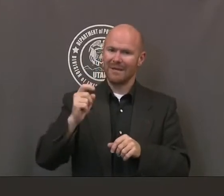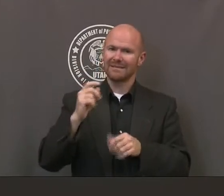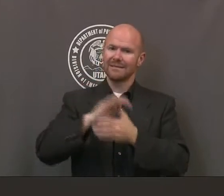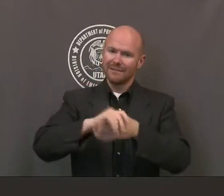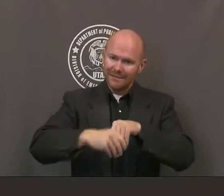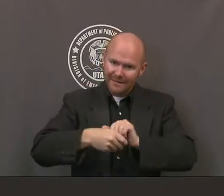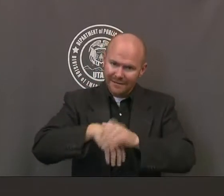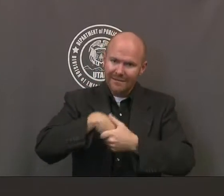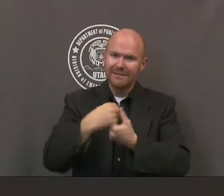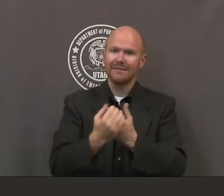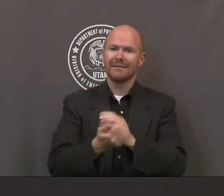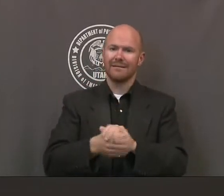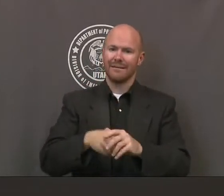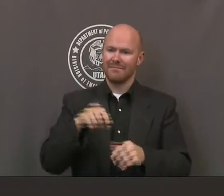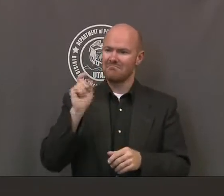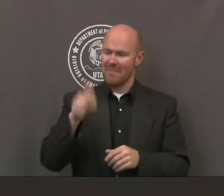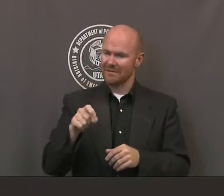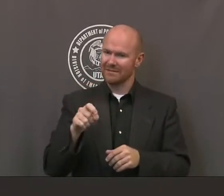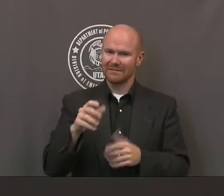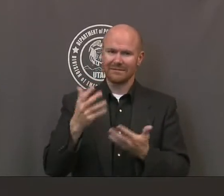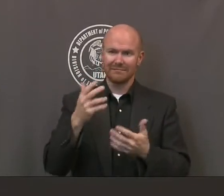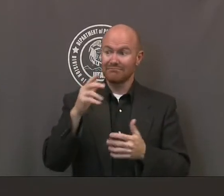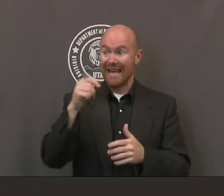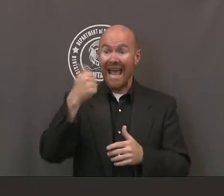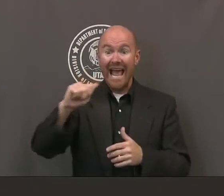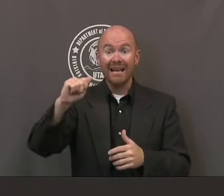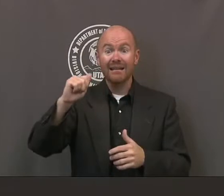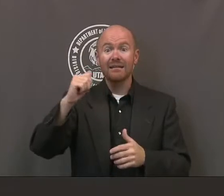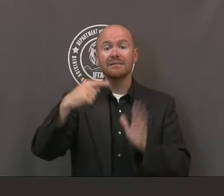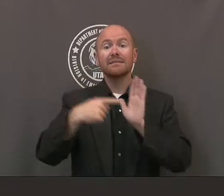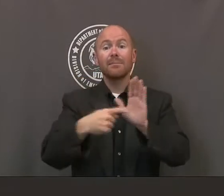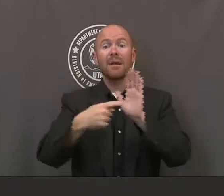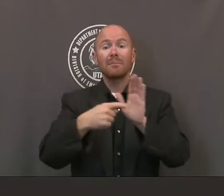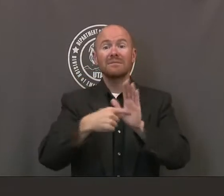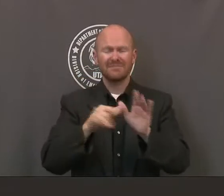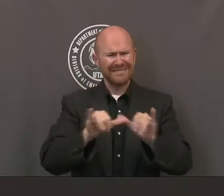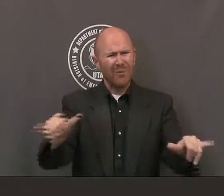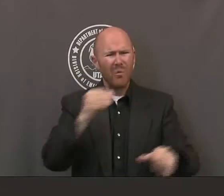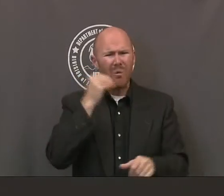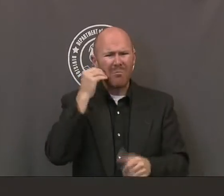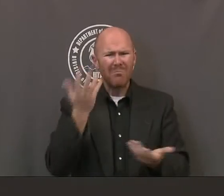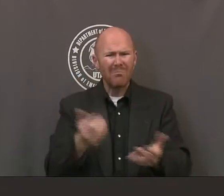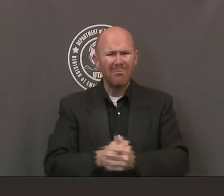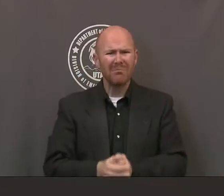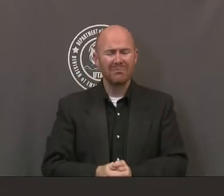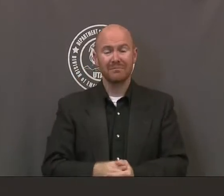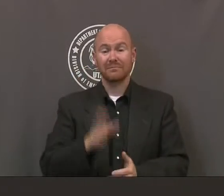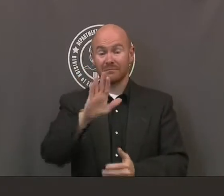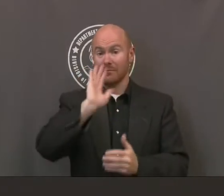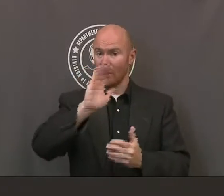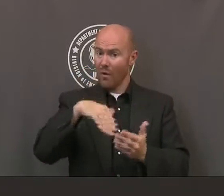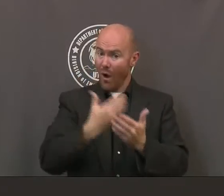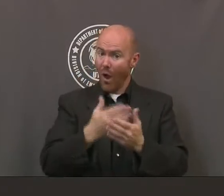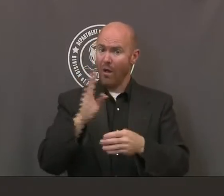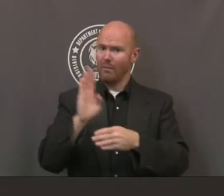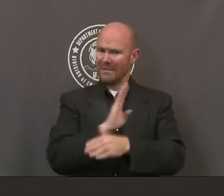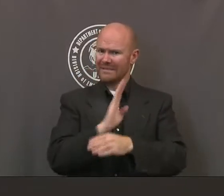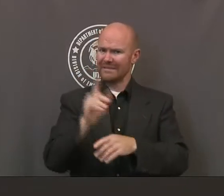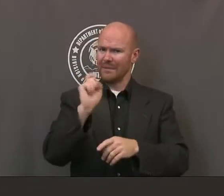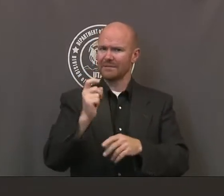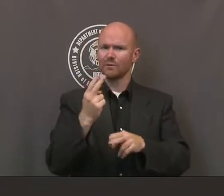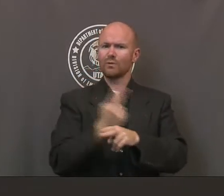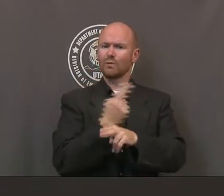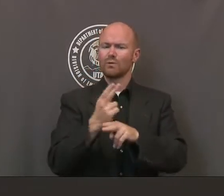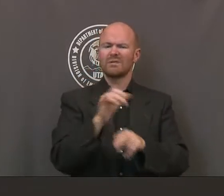and hygiene principles. Stay home when you're sick. Finally, all businesses are expected to operate under the same